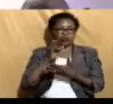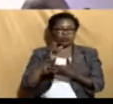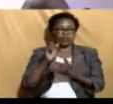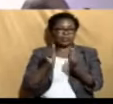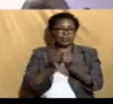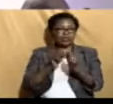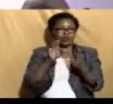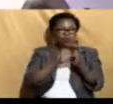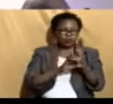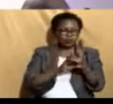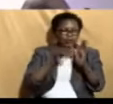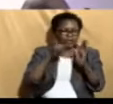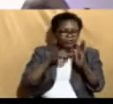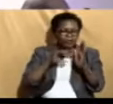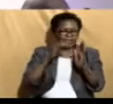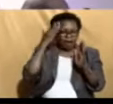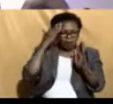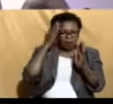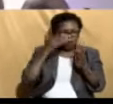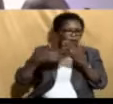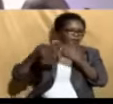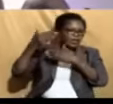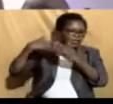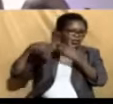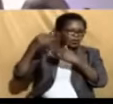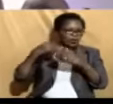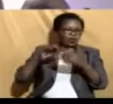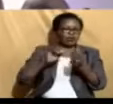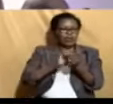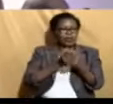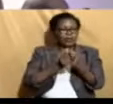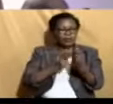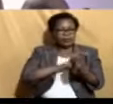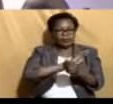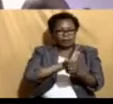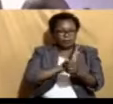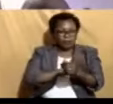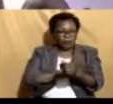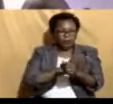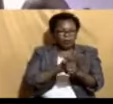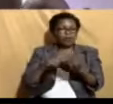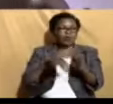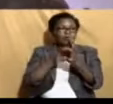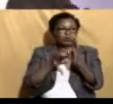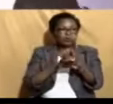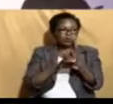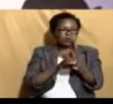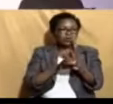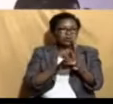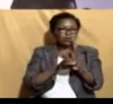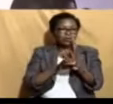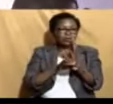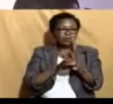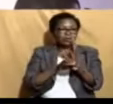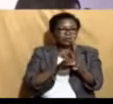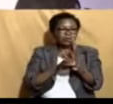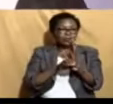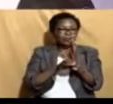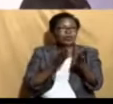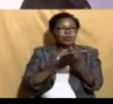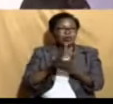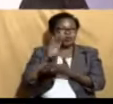Constitution, well aware of the history of abuse of the amendment power of the Constitution under the previous Constitution by parliamentarians and the